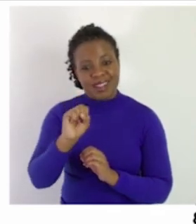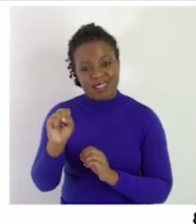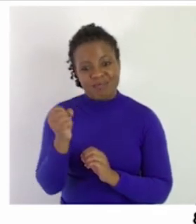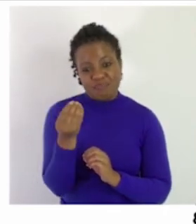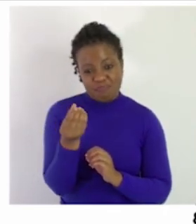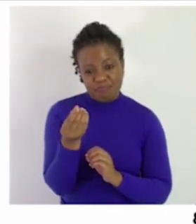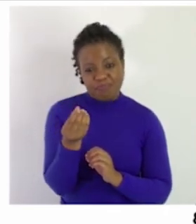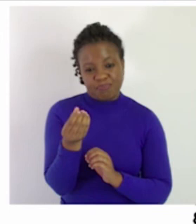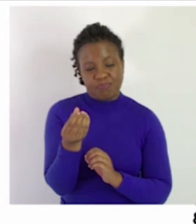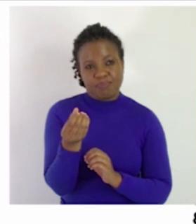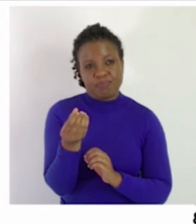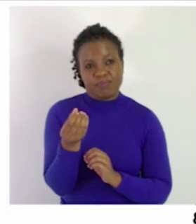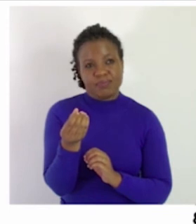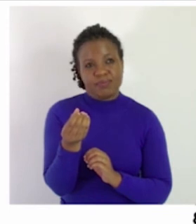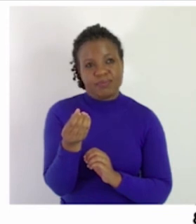Dollars.